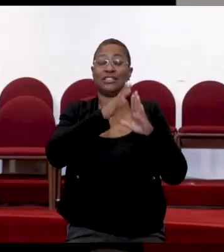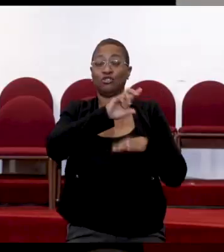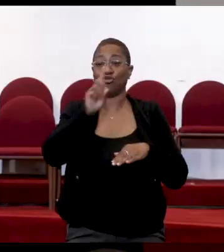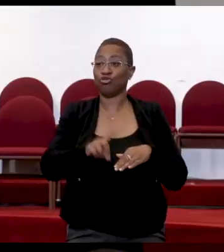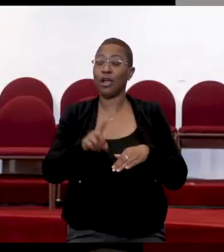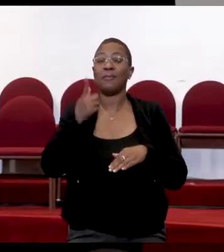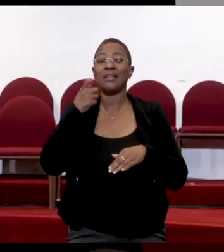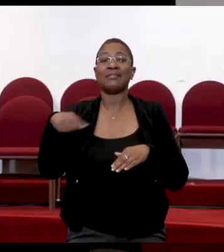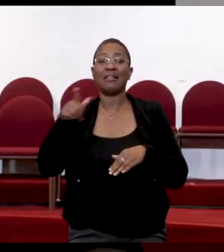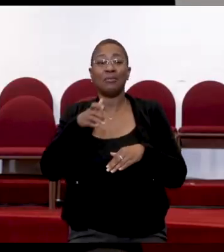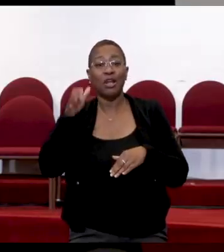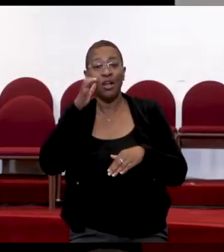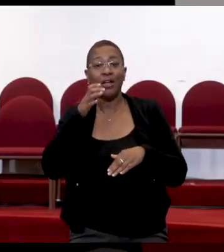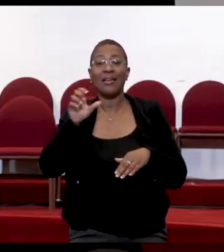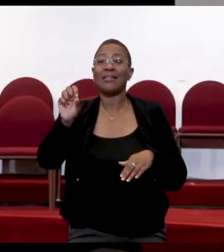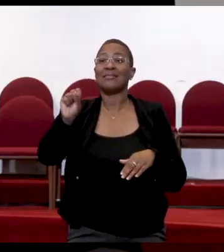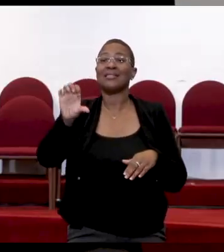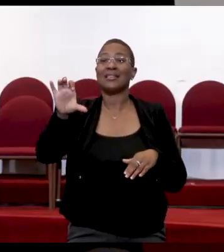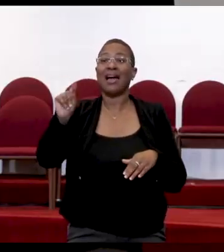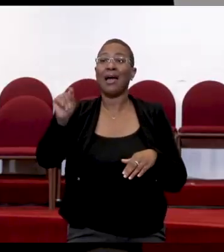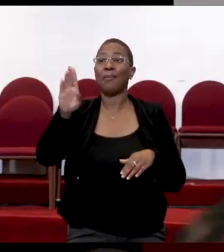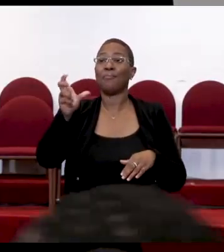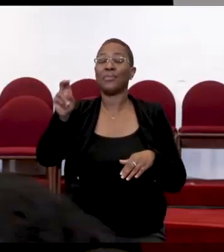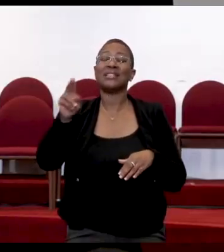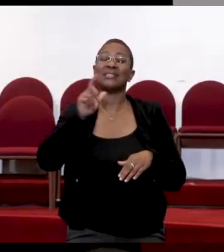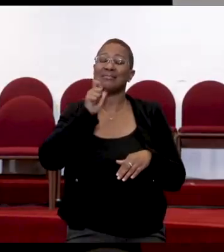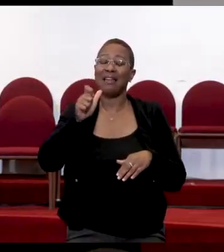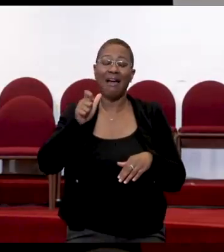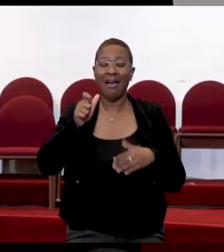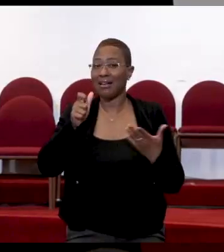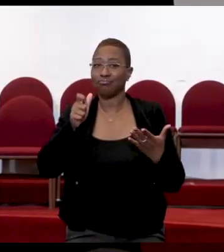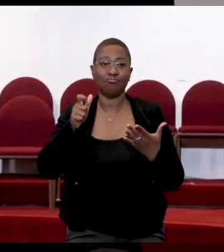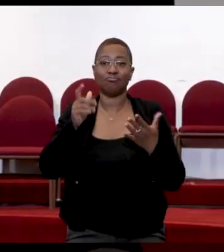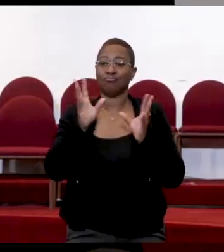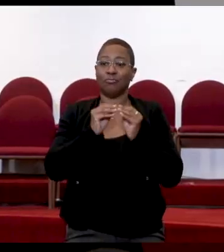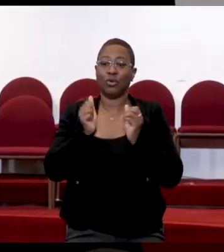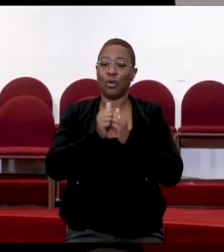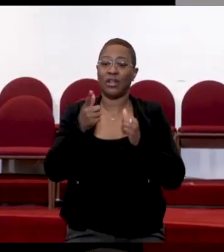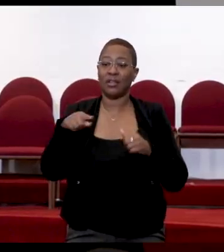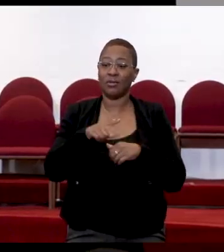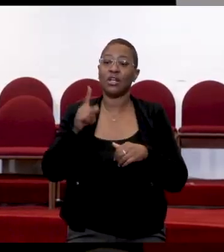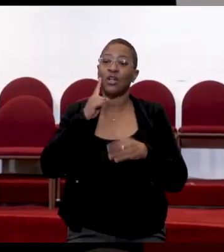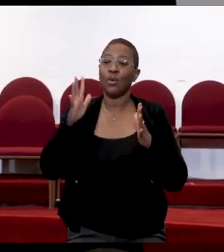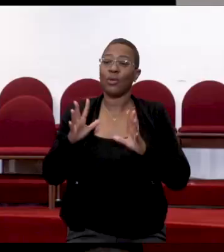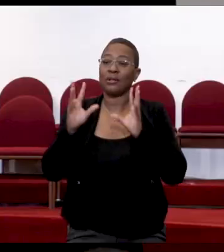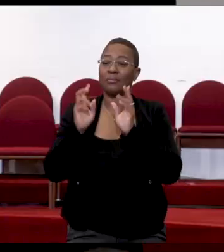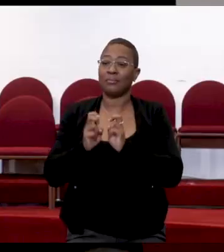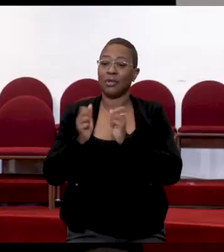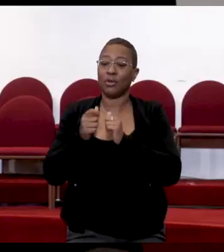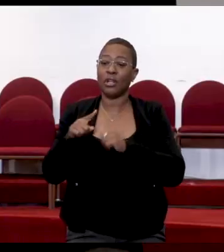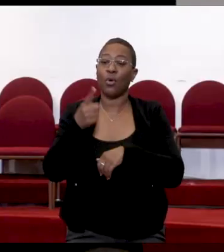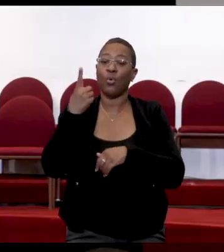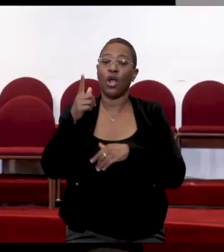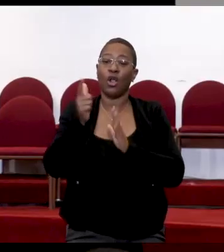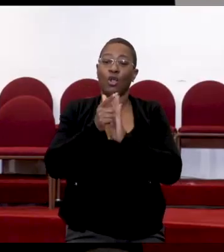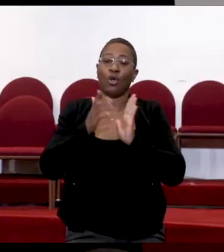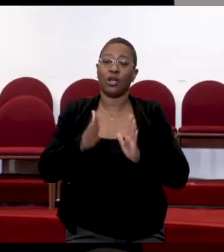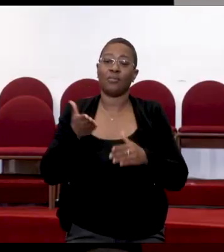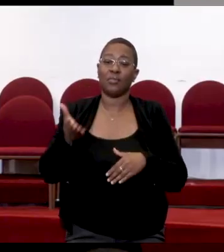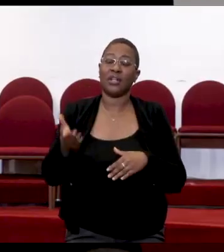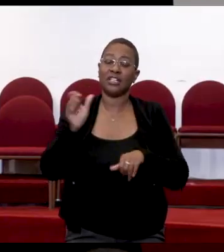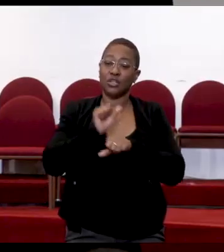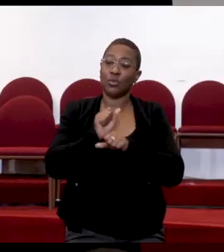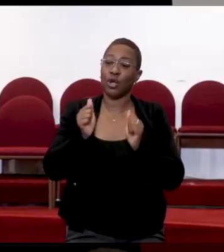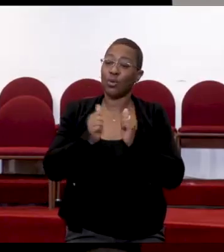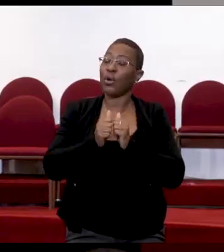them. He's trying to refuse and hide behind Conrad Mallett in the law department because he doesn't want to meet with them with one single lawyer present, and he's working with